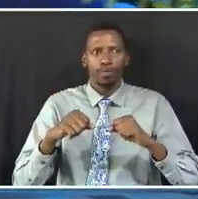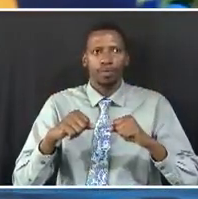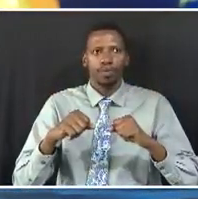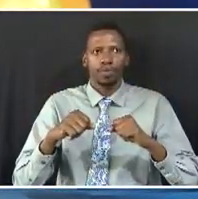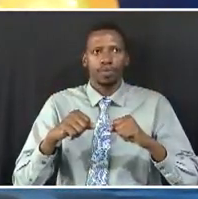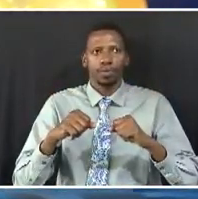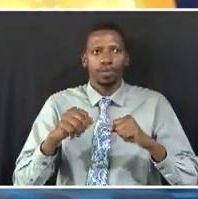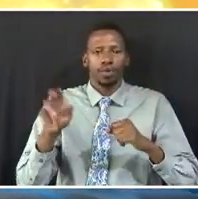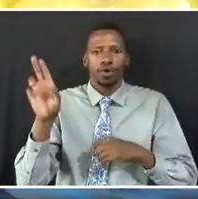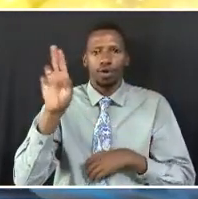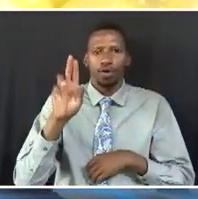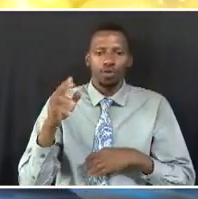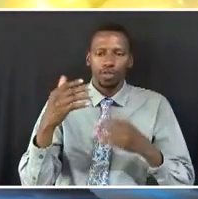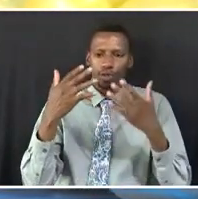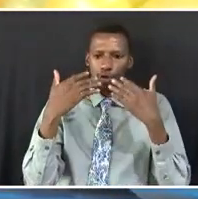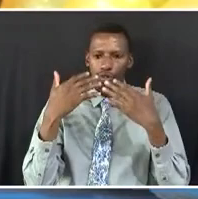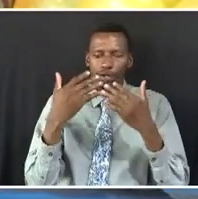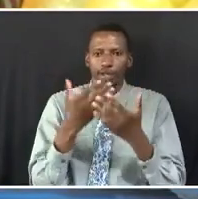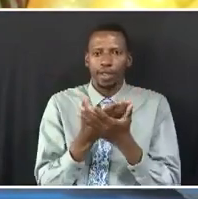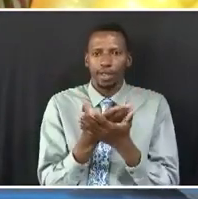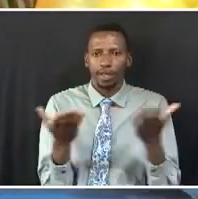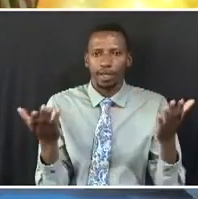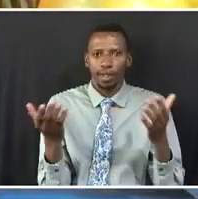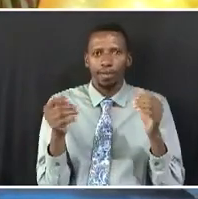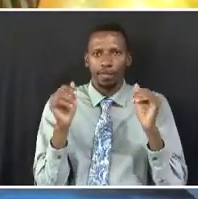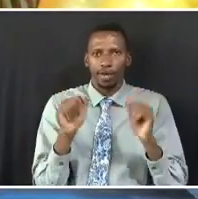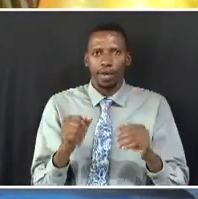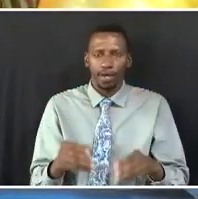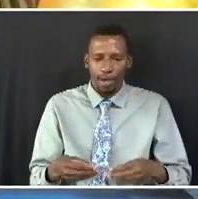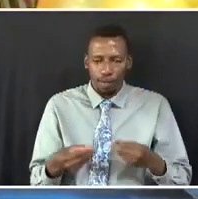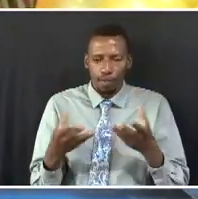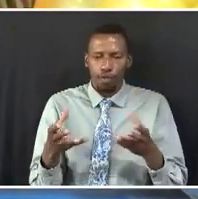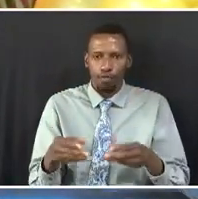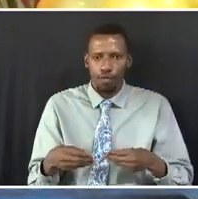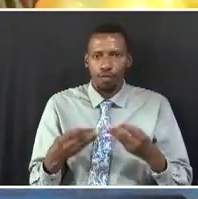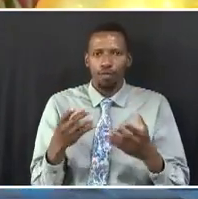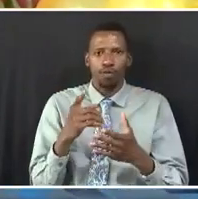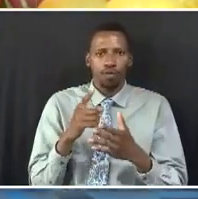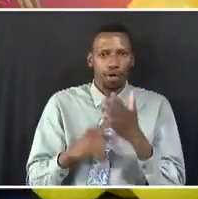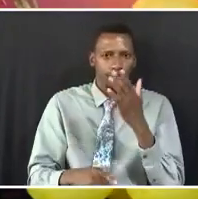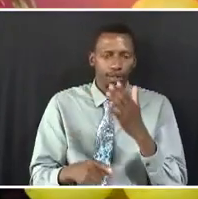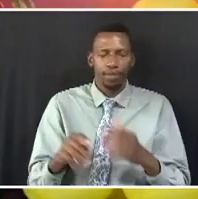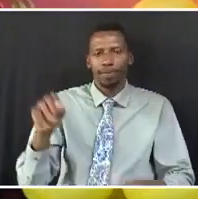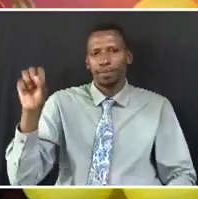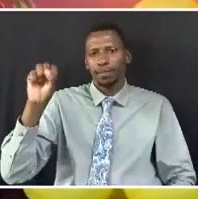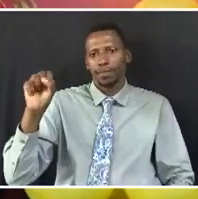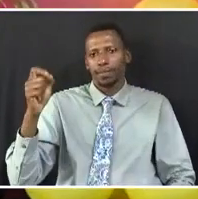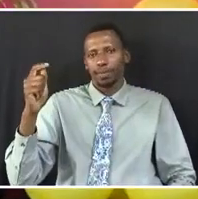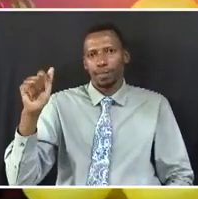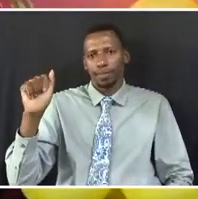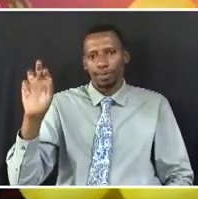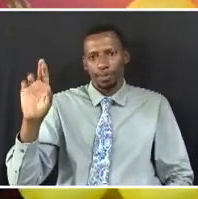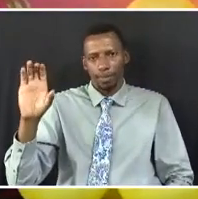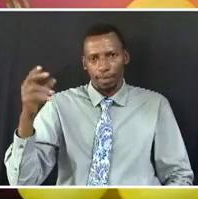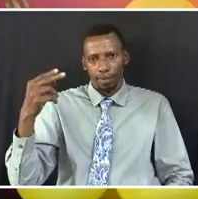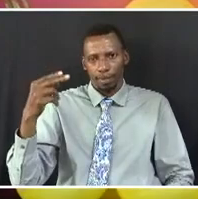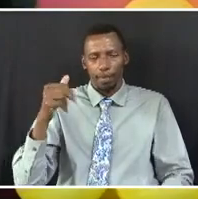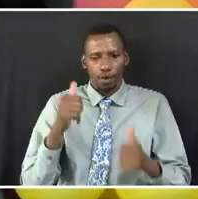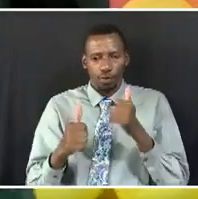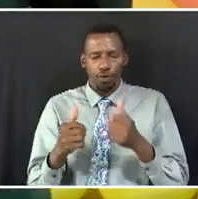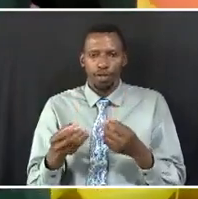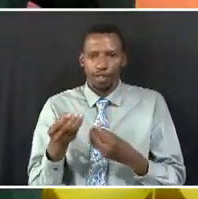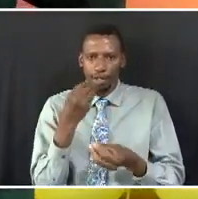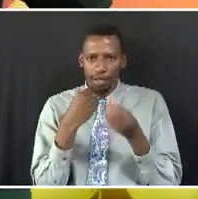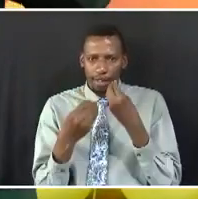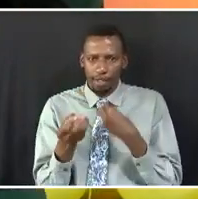using oxygen, able to produce starch, which we eat, and they produce